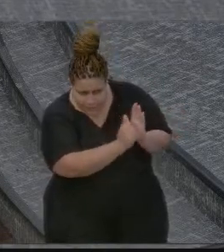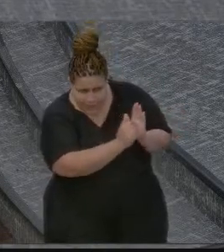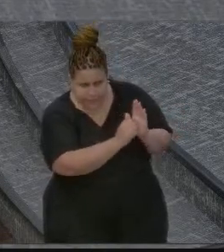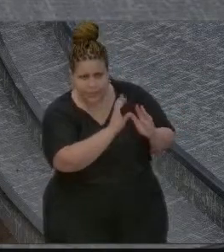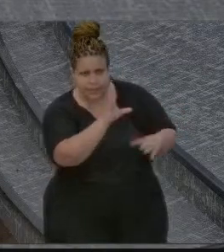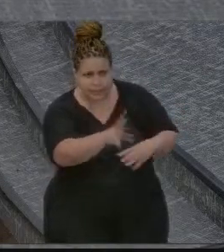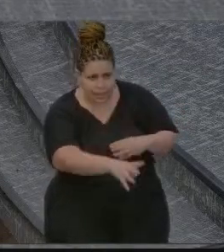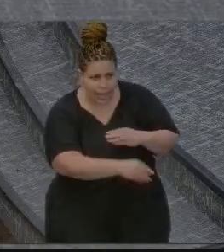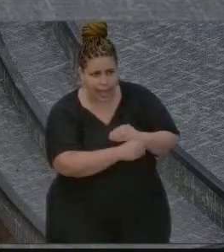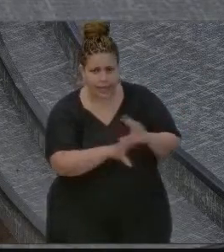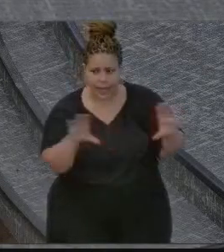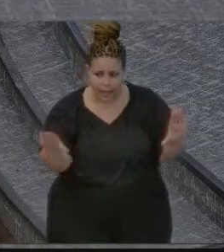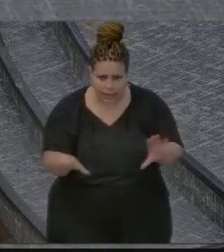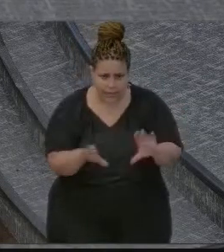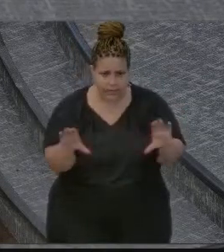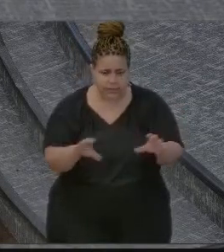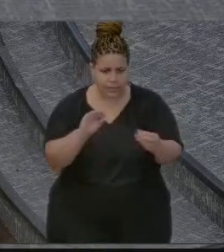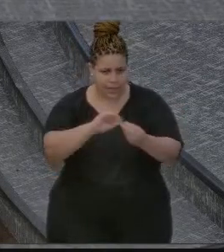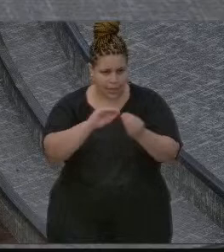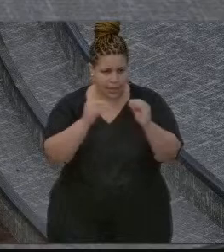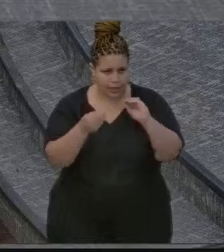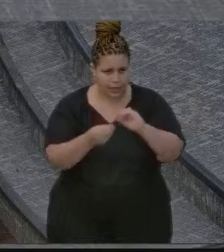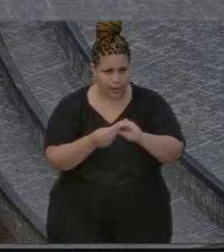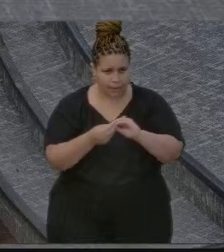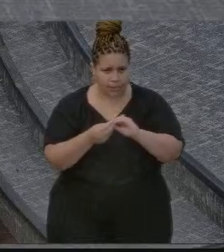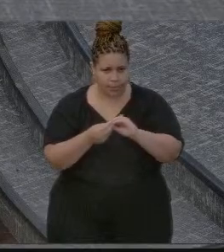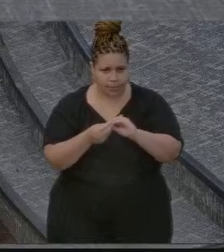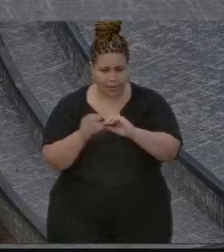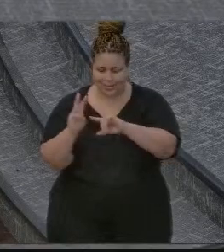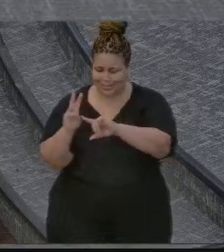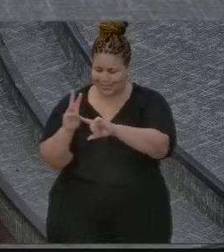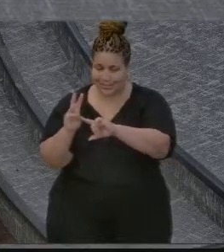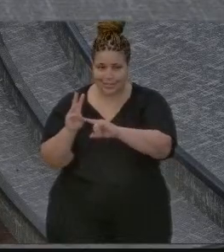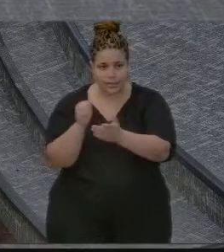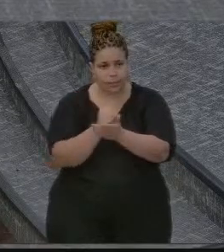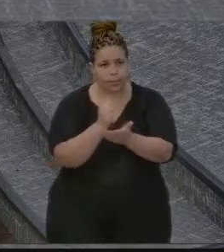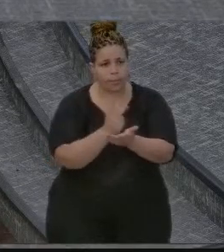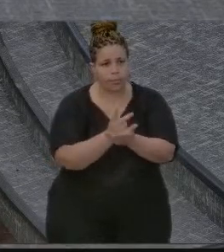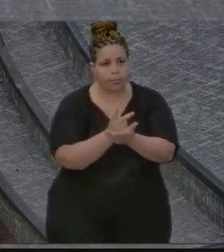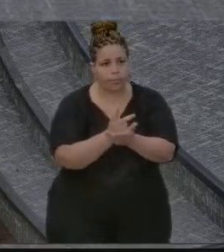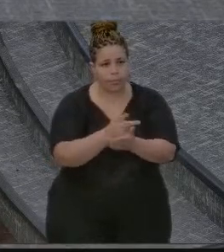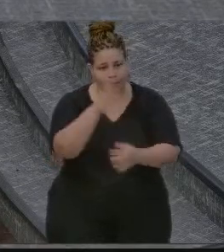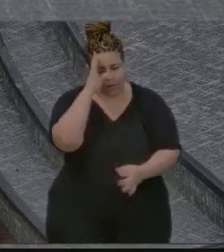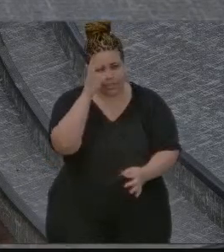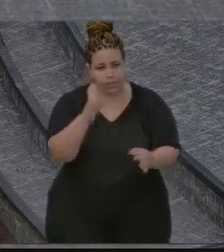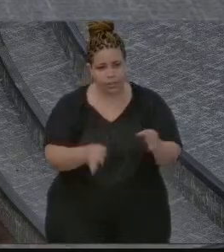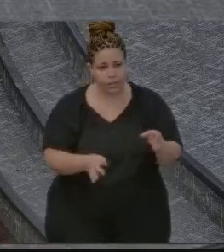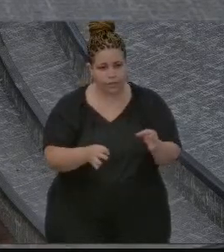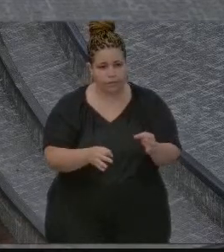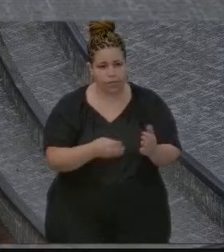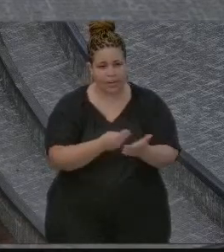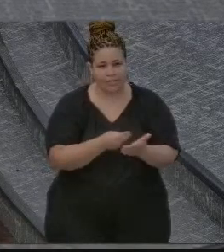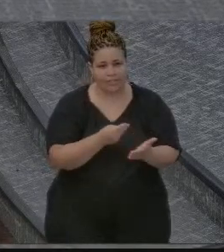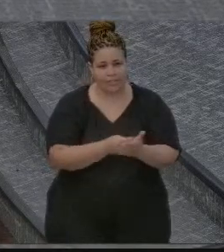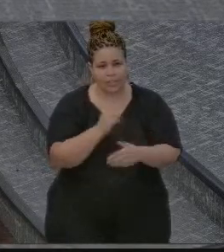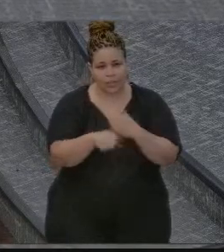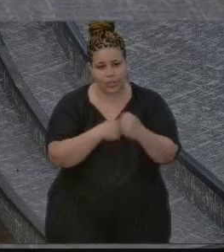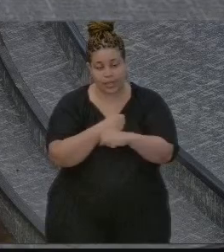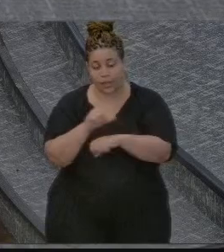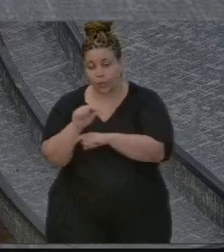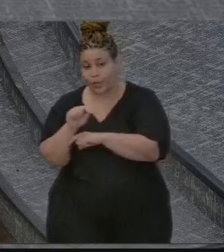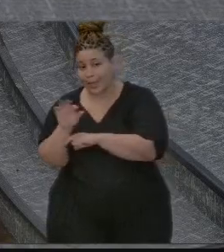an action item for number 6 to approve the resolution for fiscal year 2019 Georgia DOE